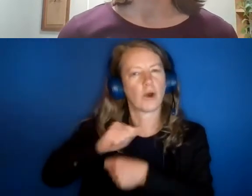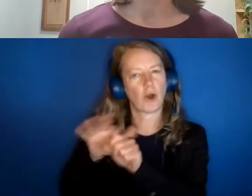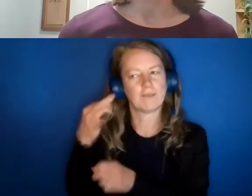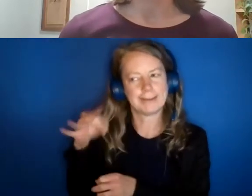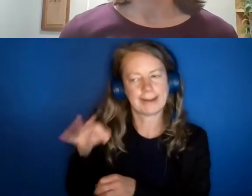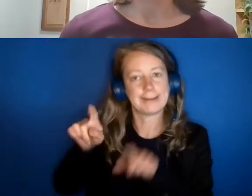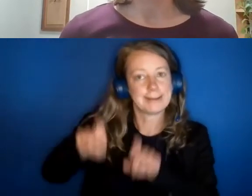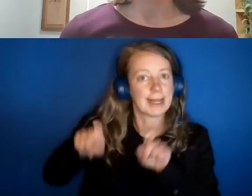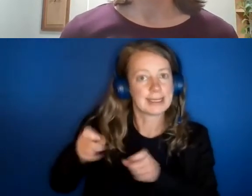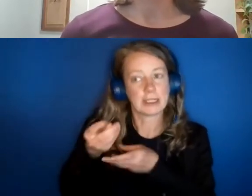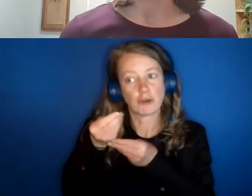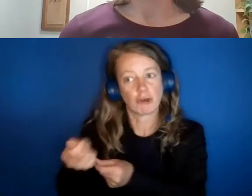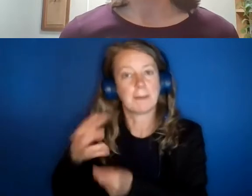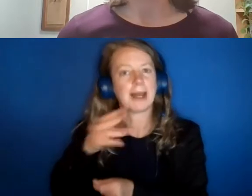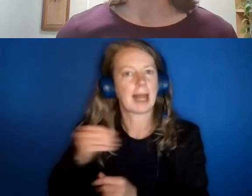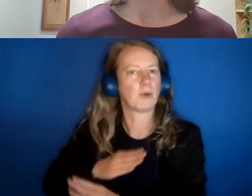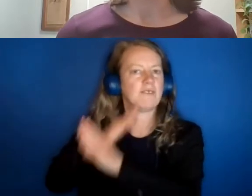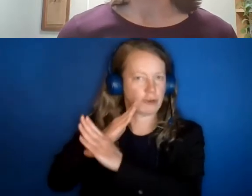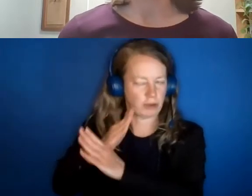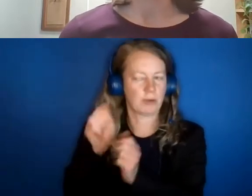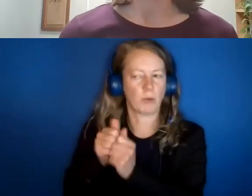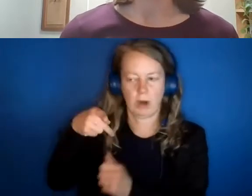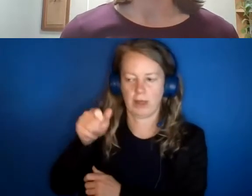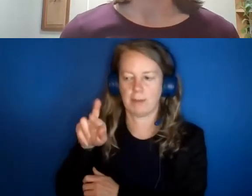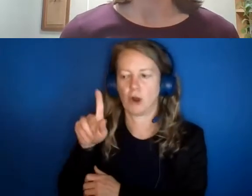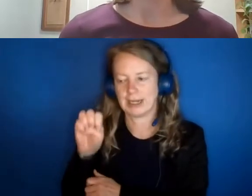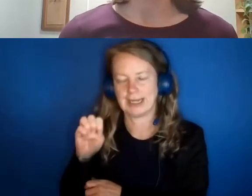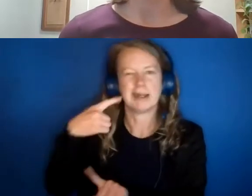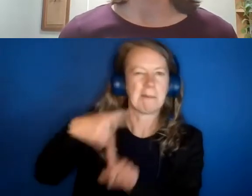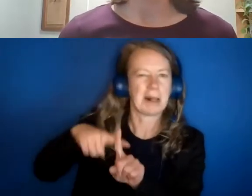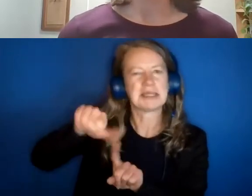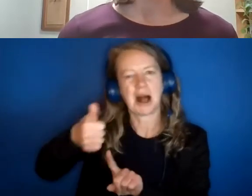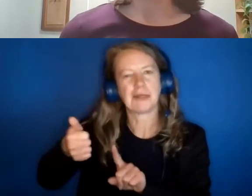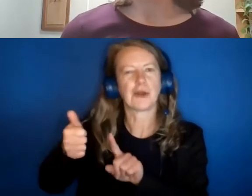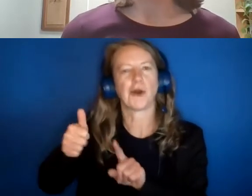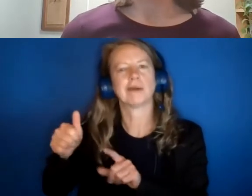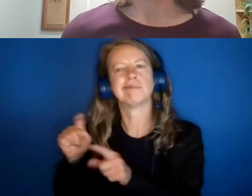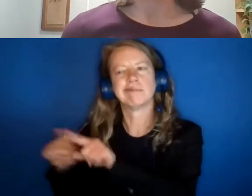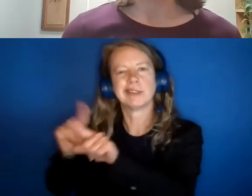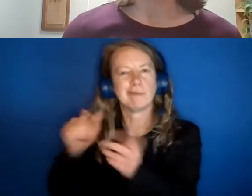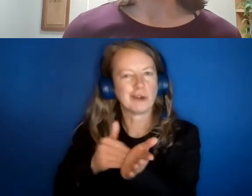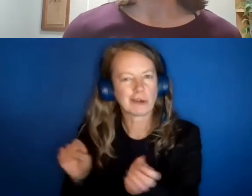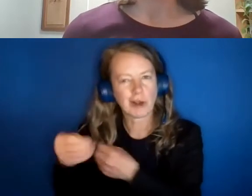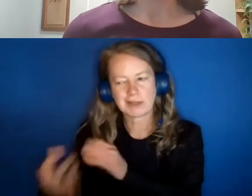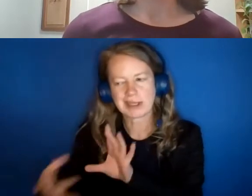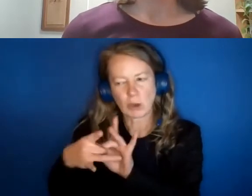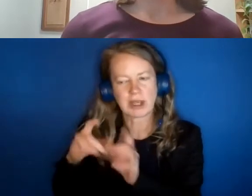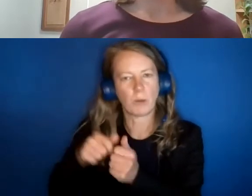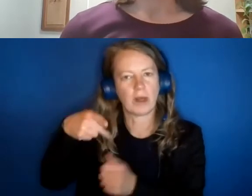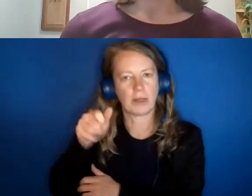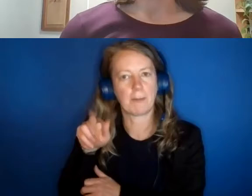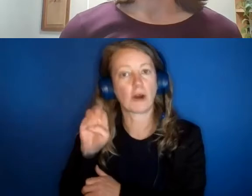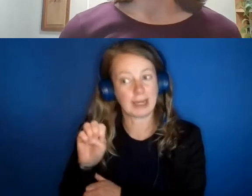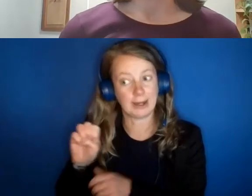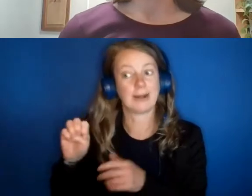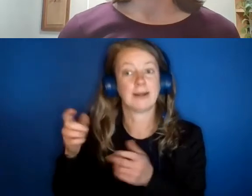and prevention at Pardee and the affiliated urgent care and other institutions from the very beginning of the pandemic.